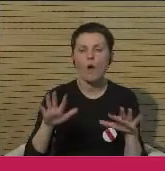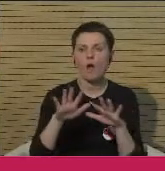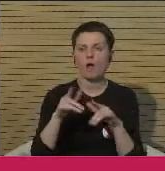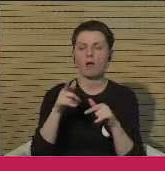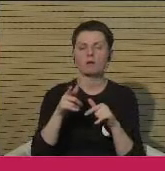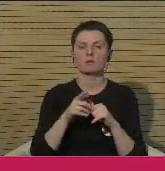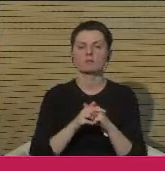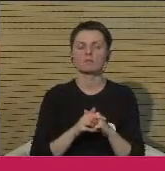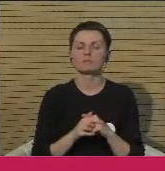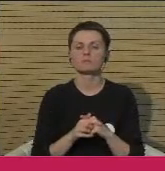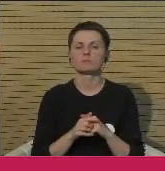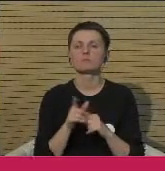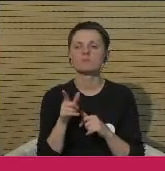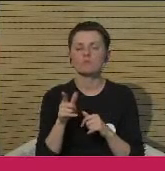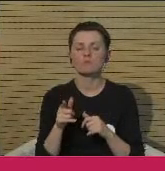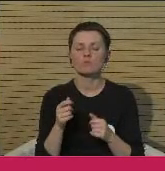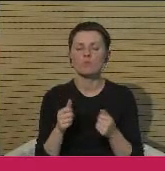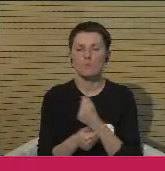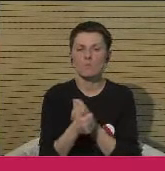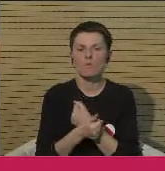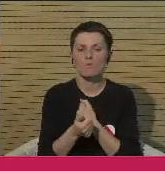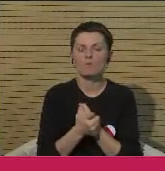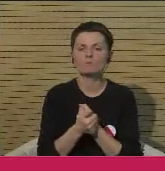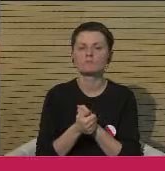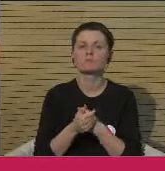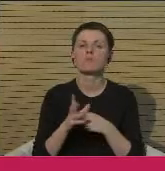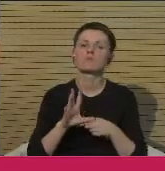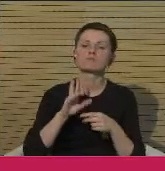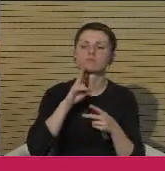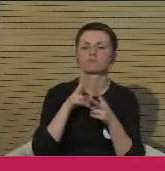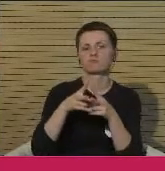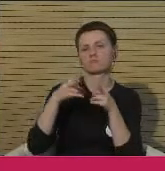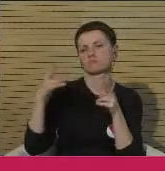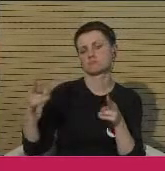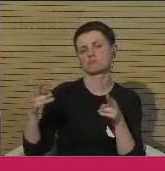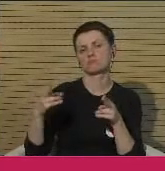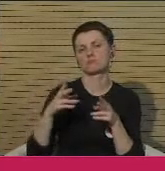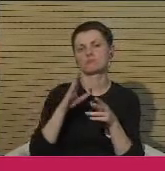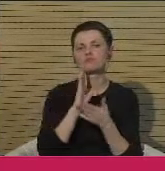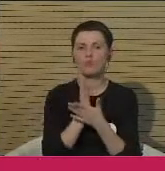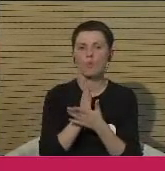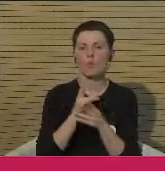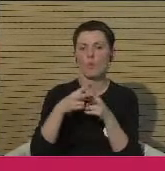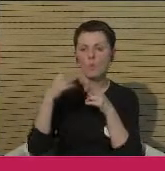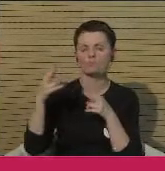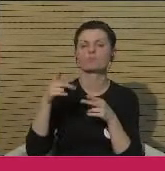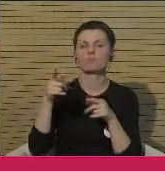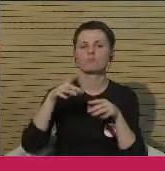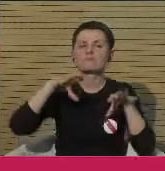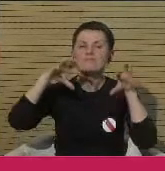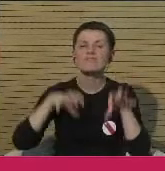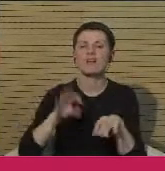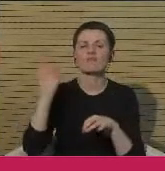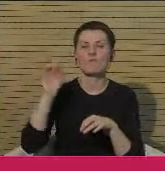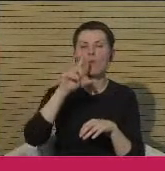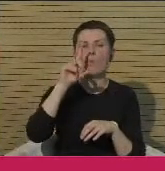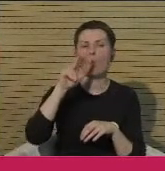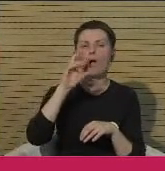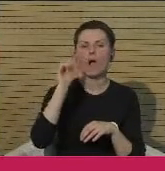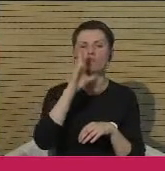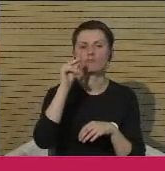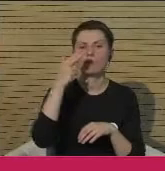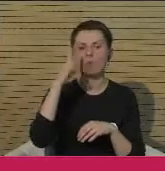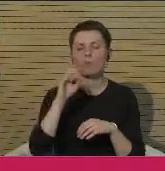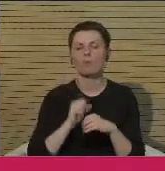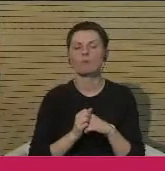the awakening of the Belarusian society will certainly add to some midterm perspective to